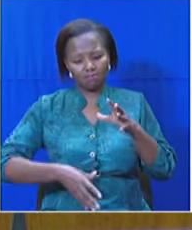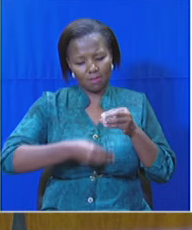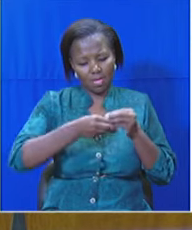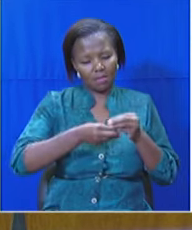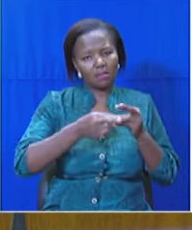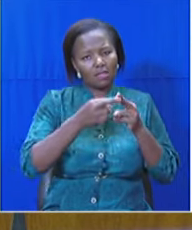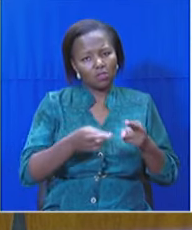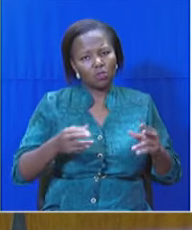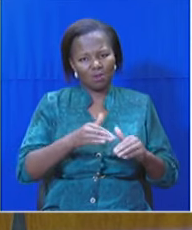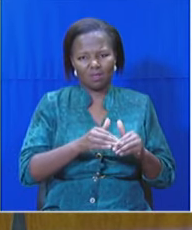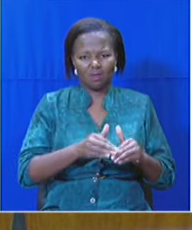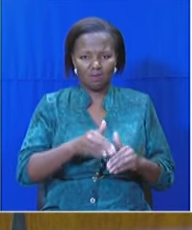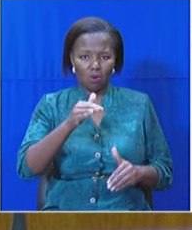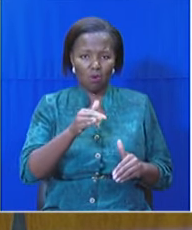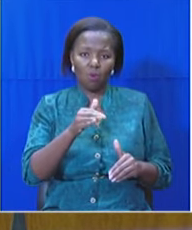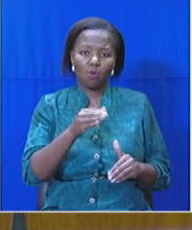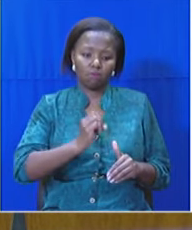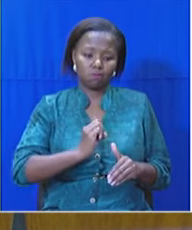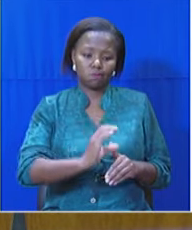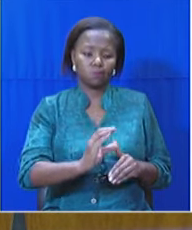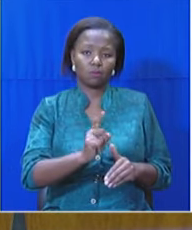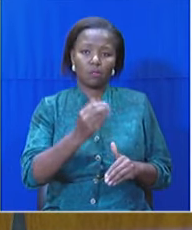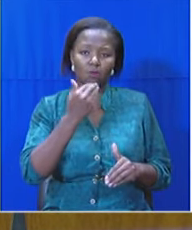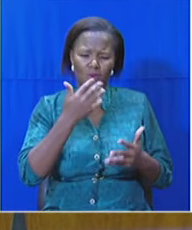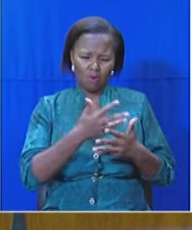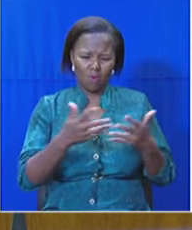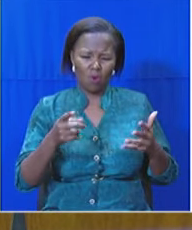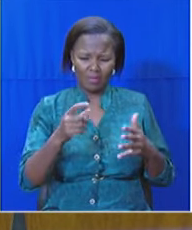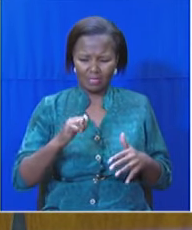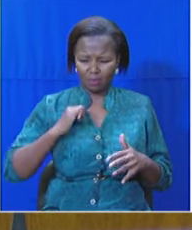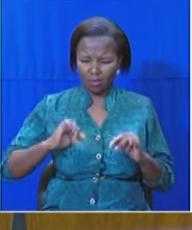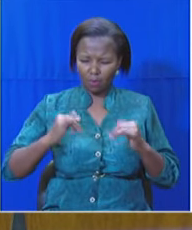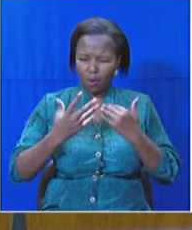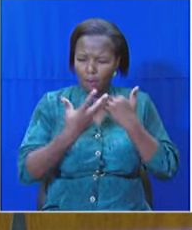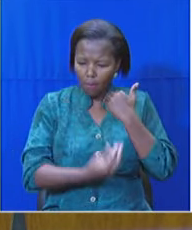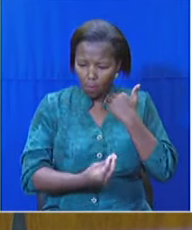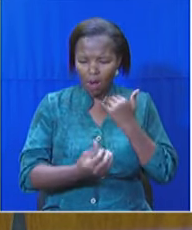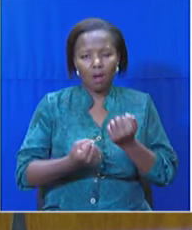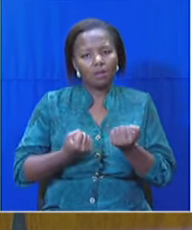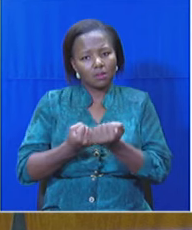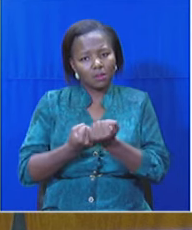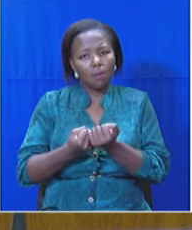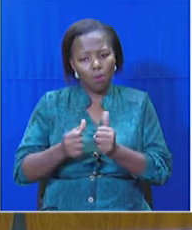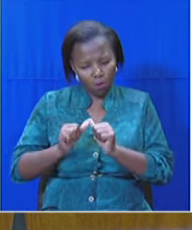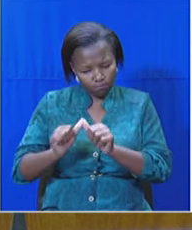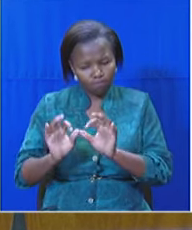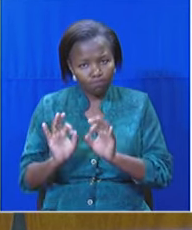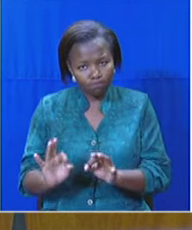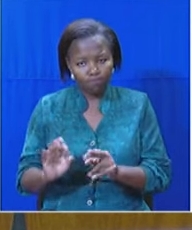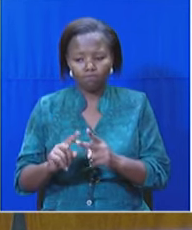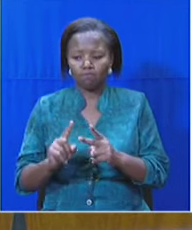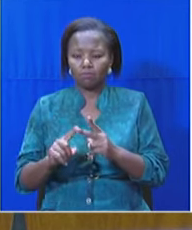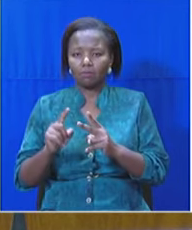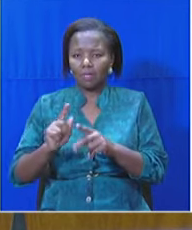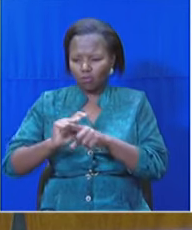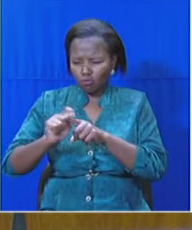resources being made available to the most vulnerable municipalities to assist with technical support and capacity to